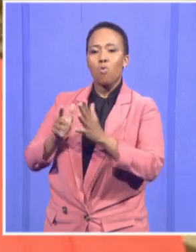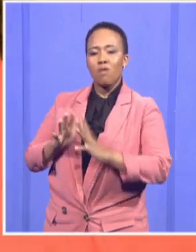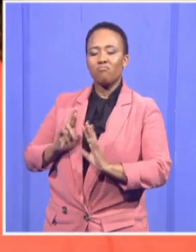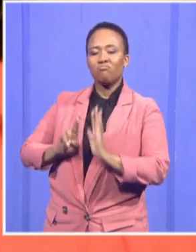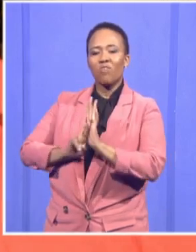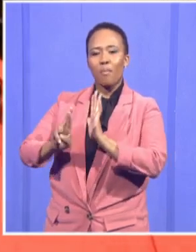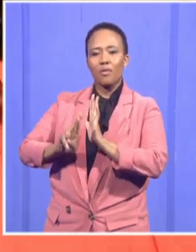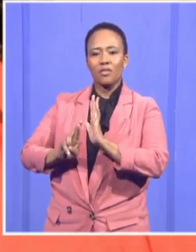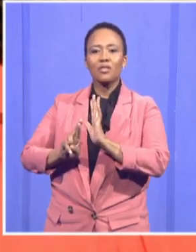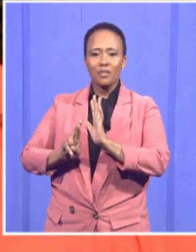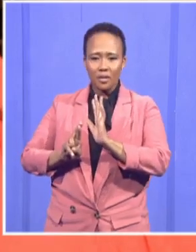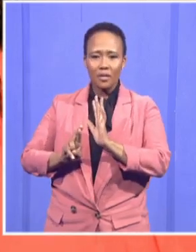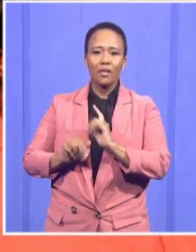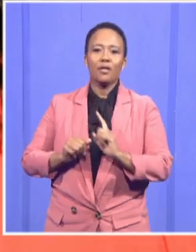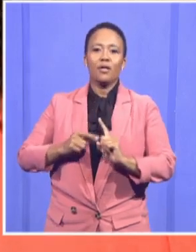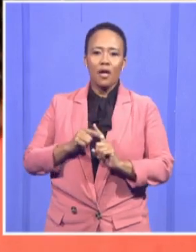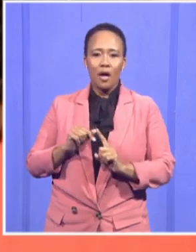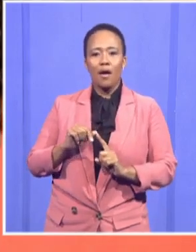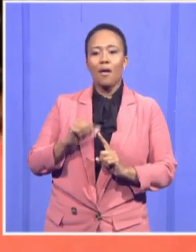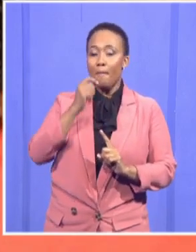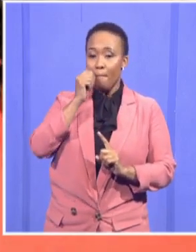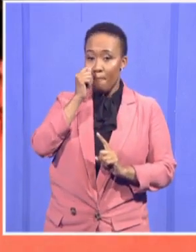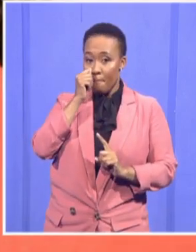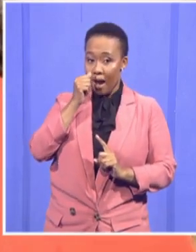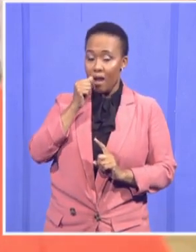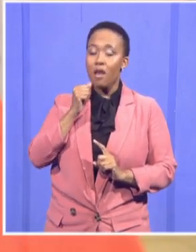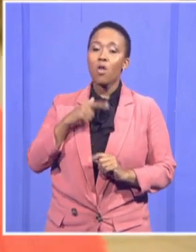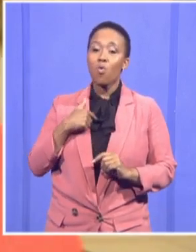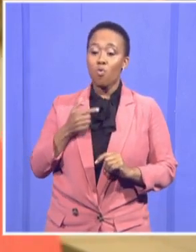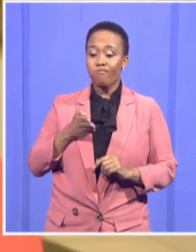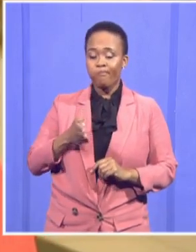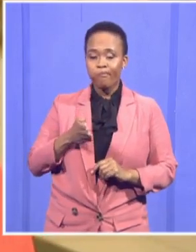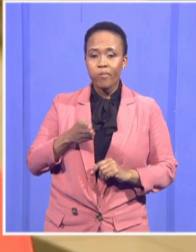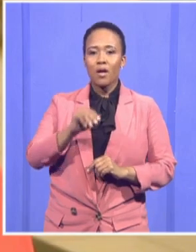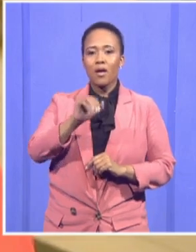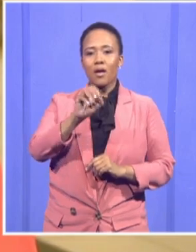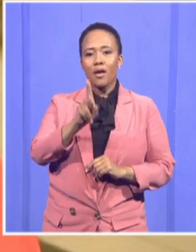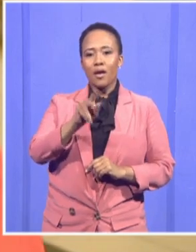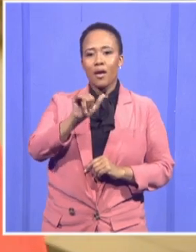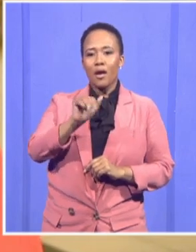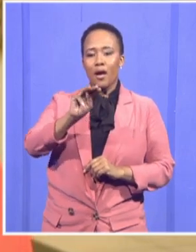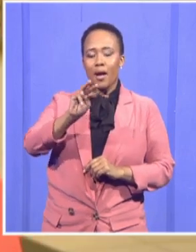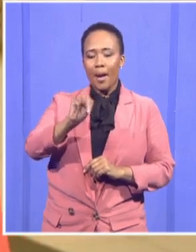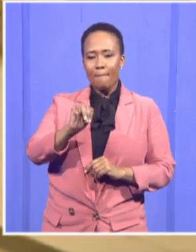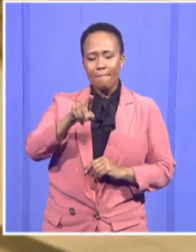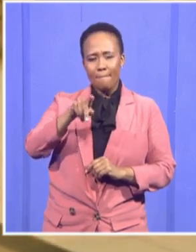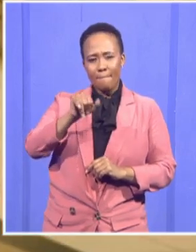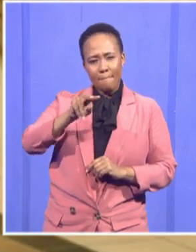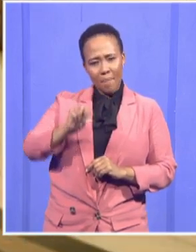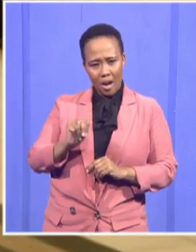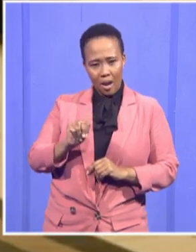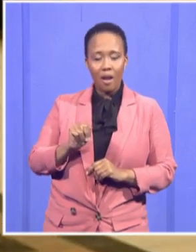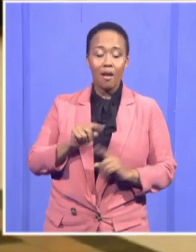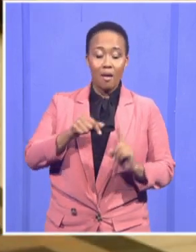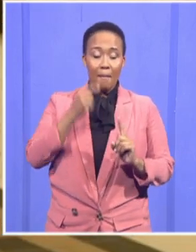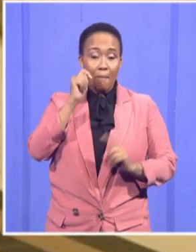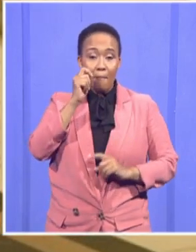the so-called kingpin, the man who appeared here at the Tembisa magistrate court, that is a